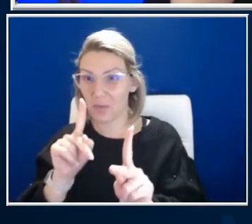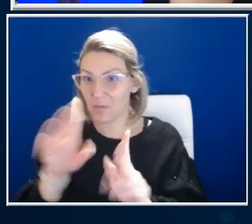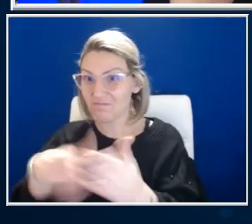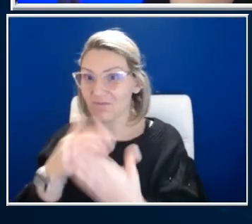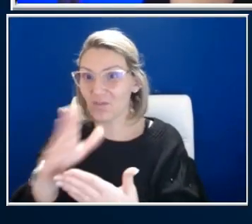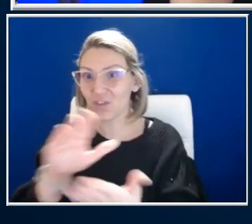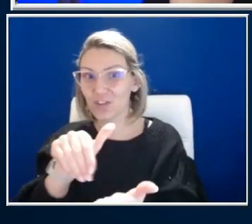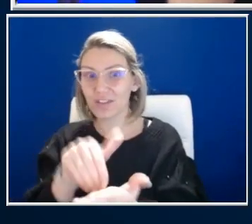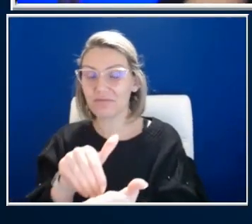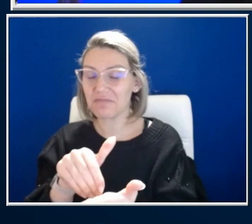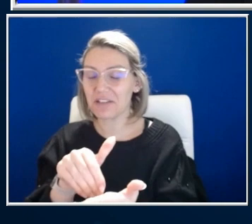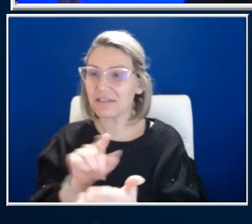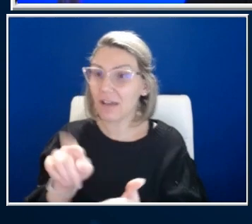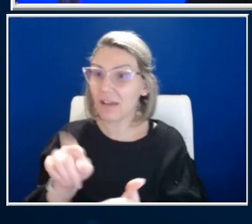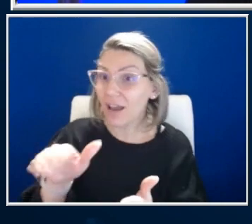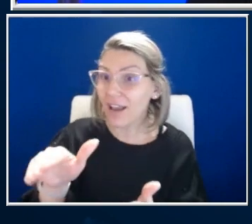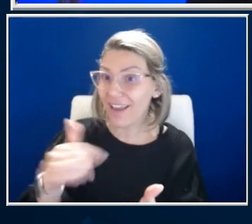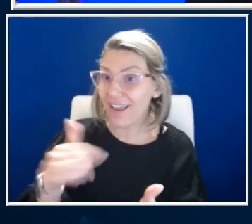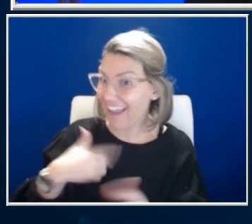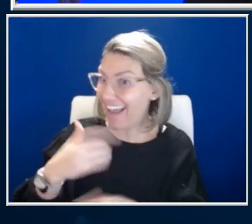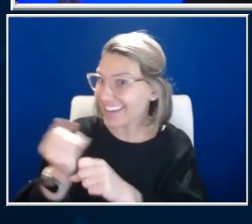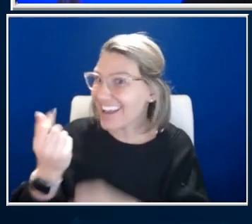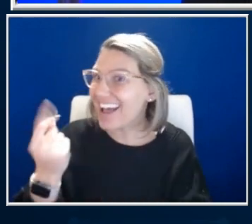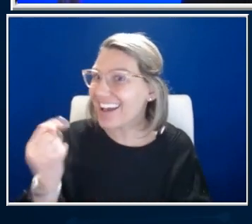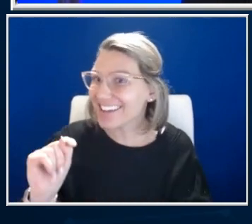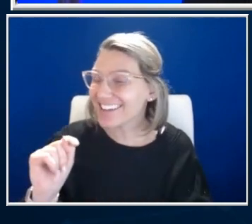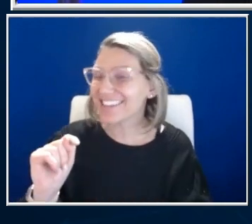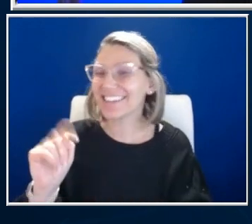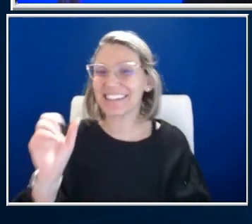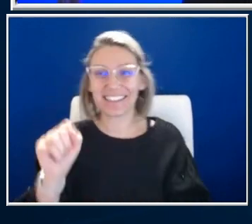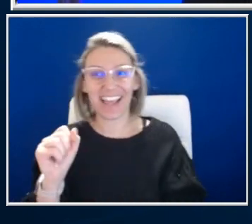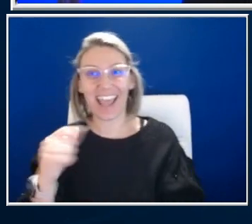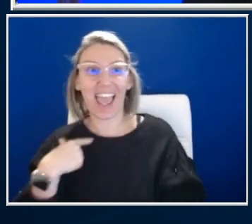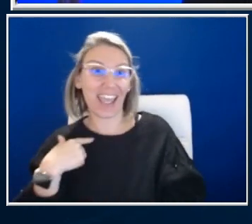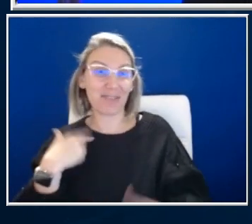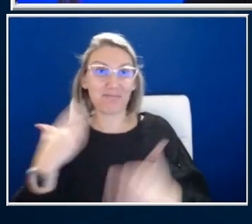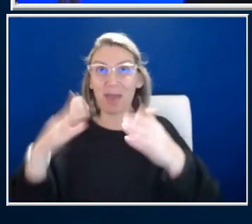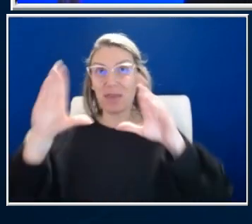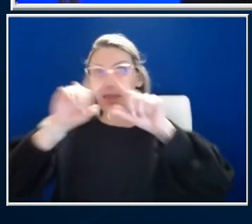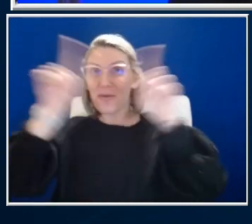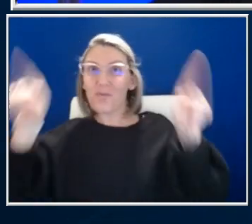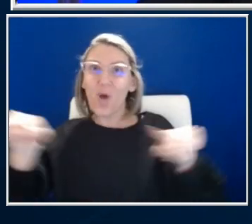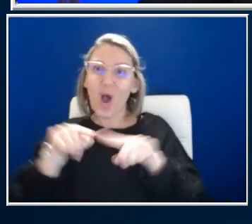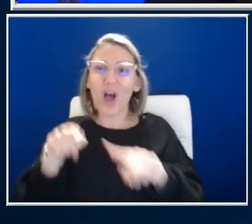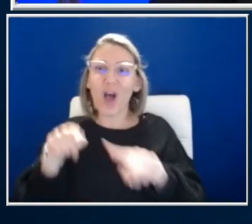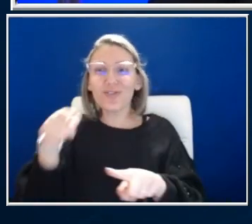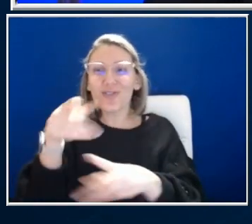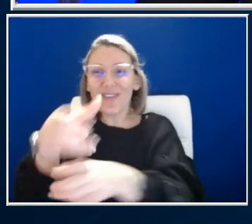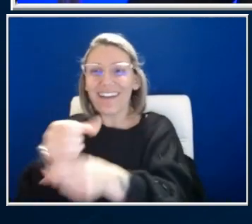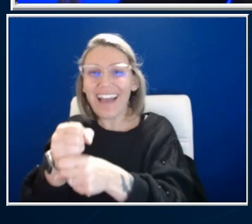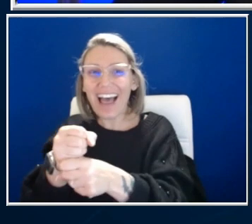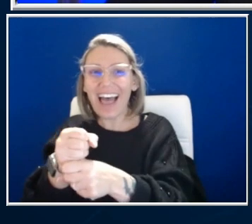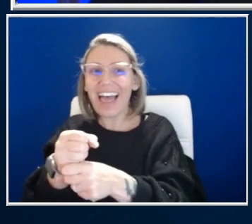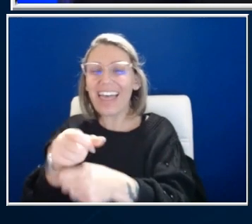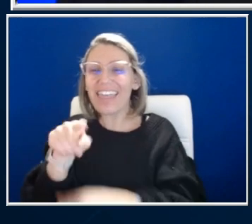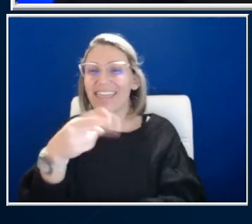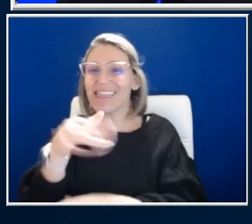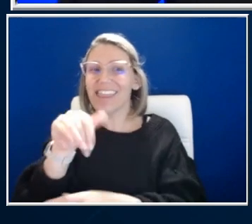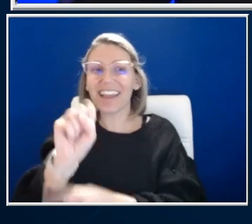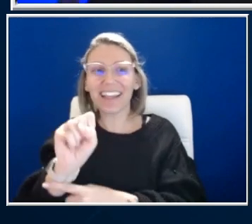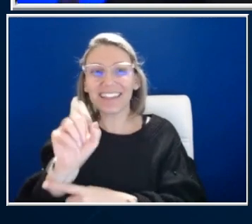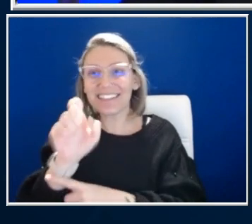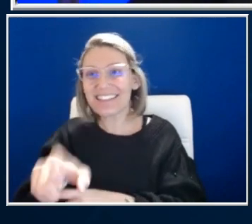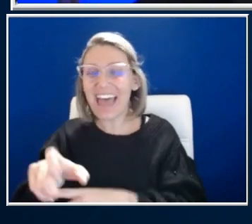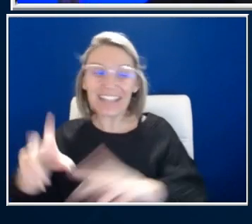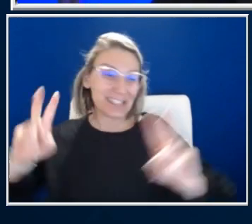say, hey, I've got this. We've got this. I might have to put that on the wall. You got this. That's going to be your slogan. That's the slogan. I